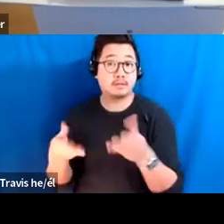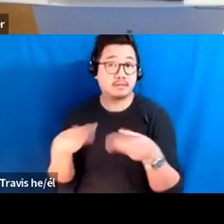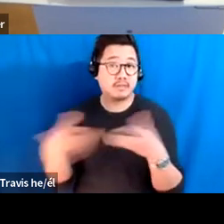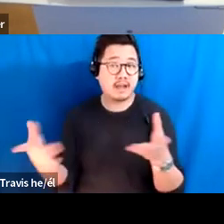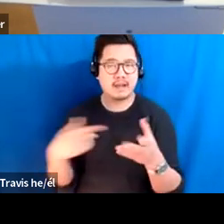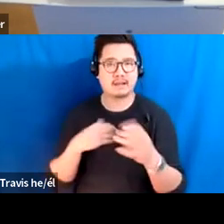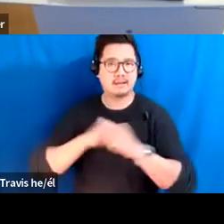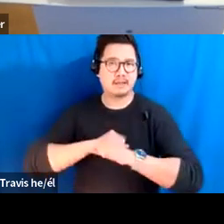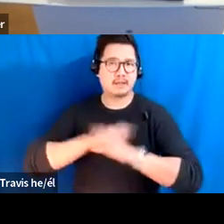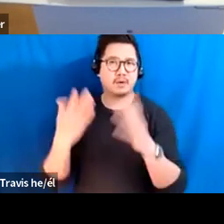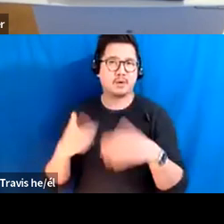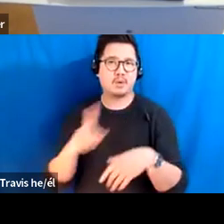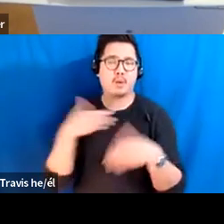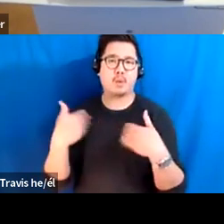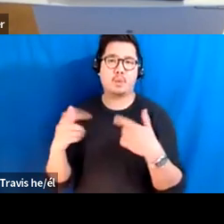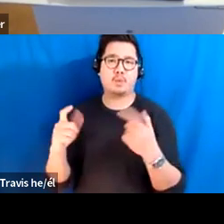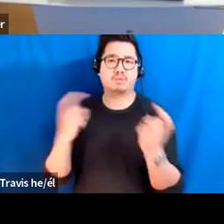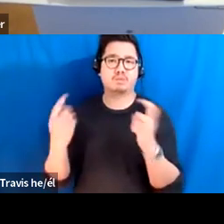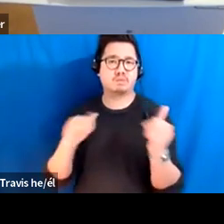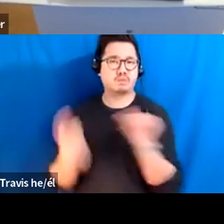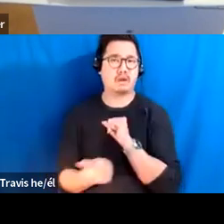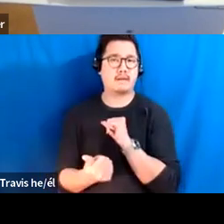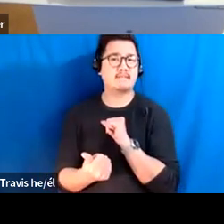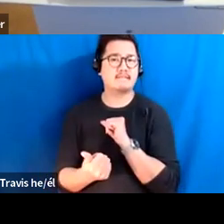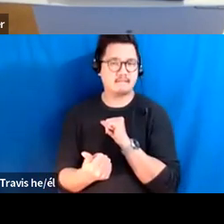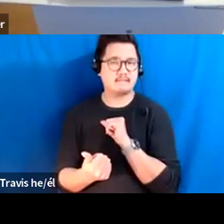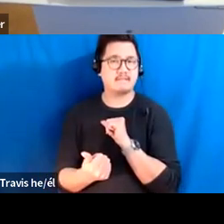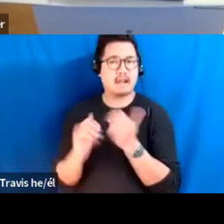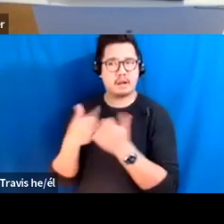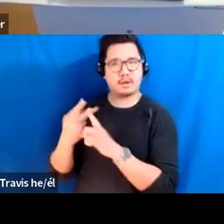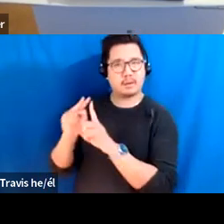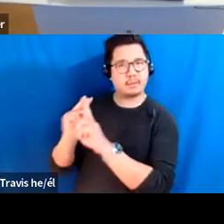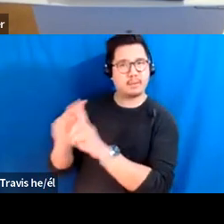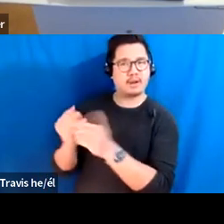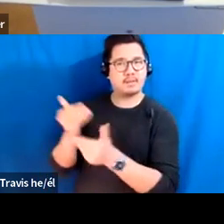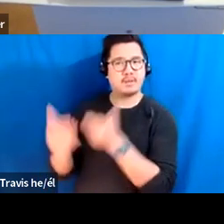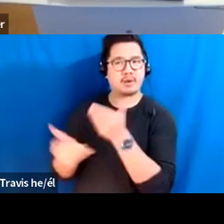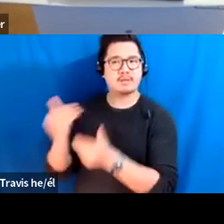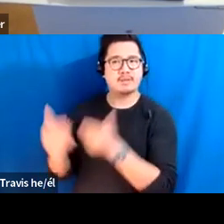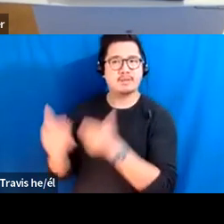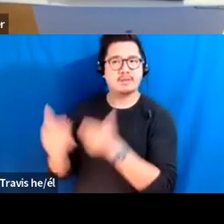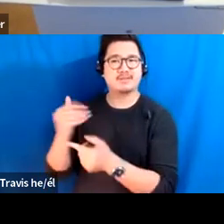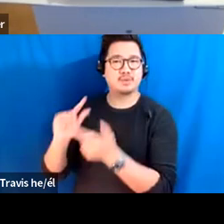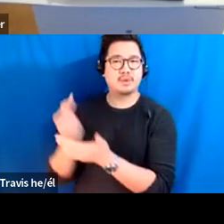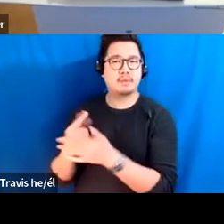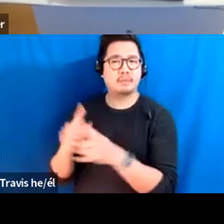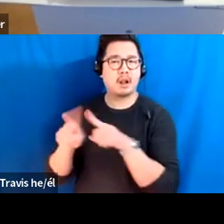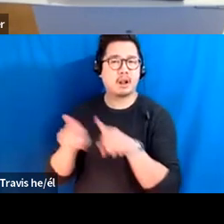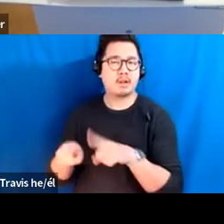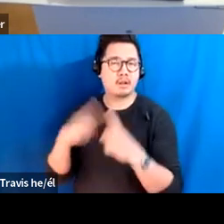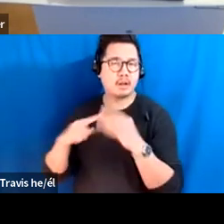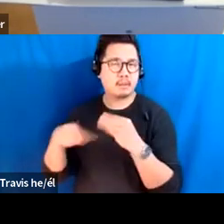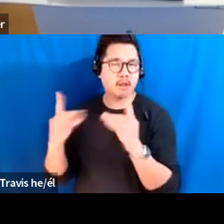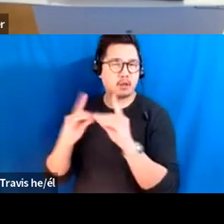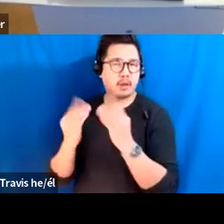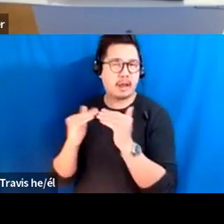shift on a school level and being able to monitor the progress to graduation but also from the district level to be able